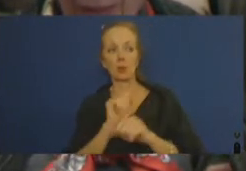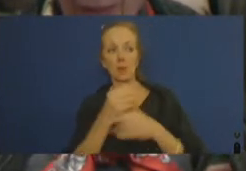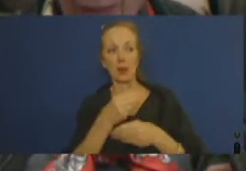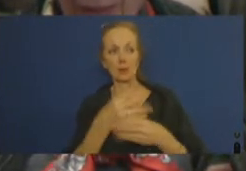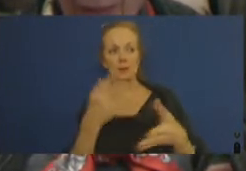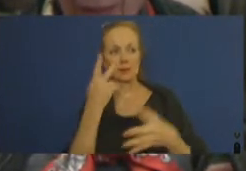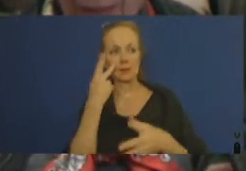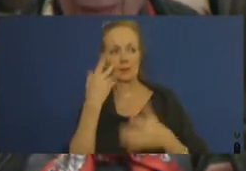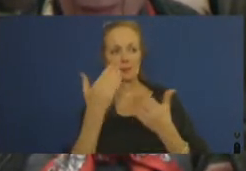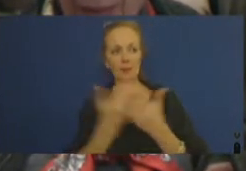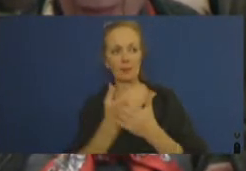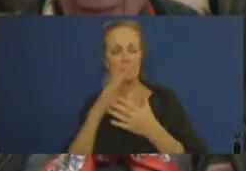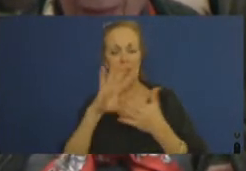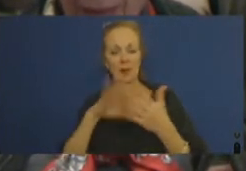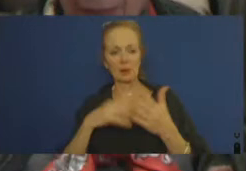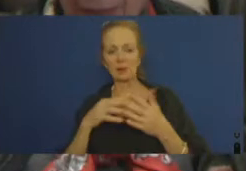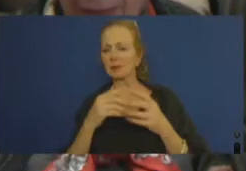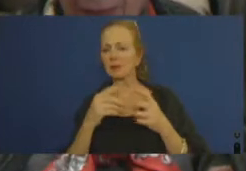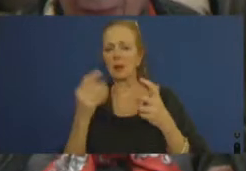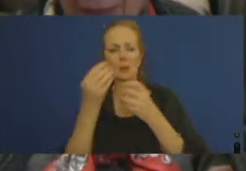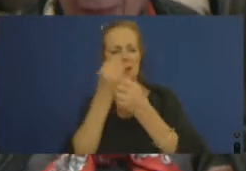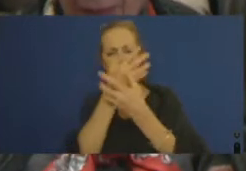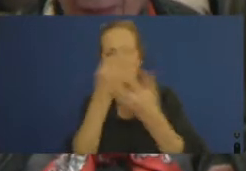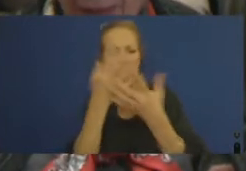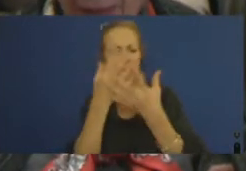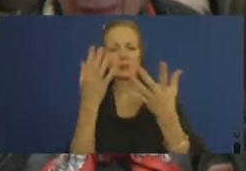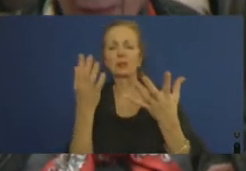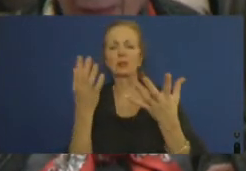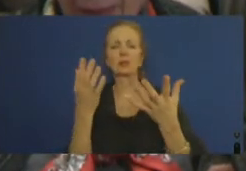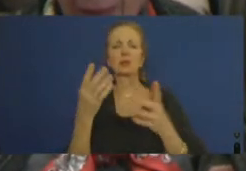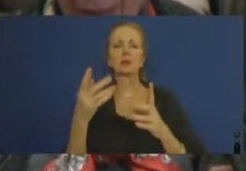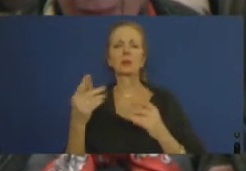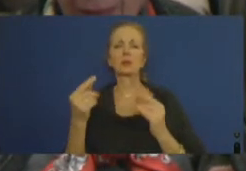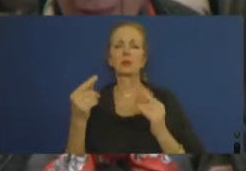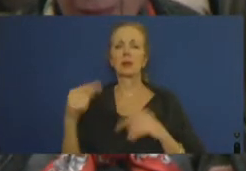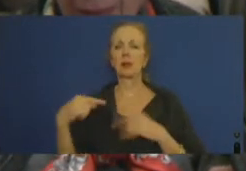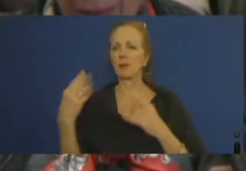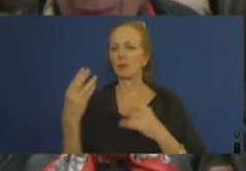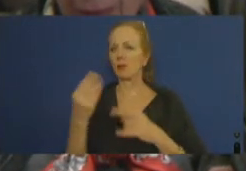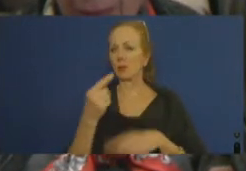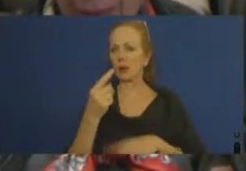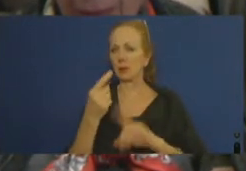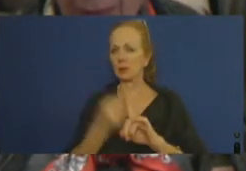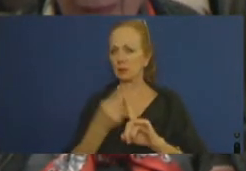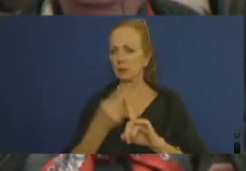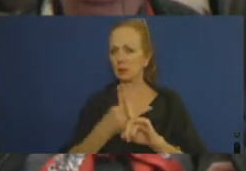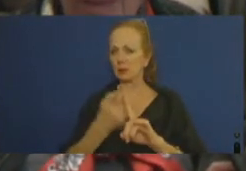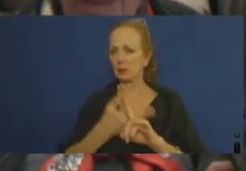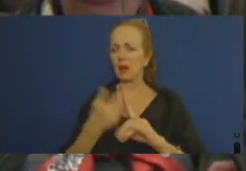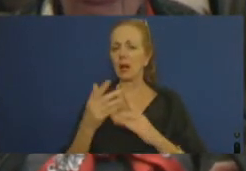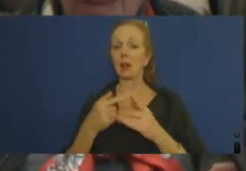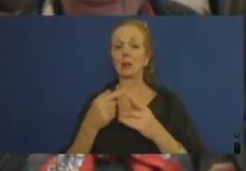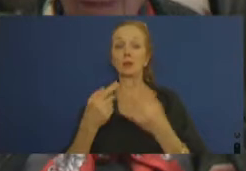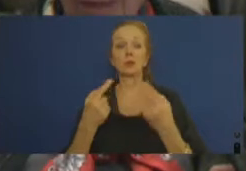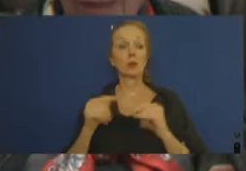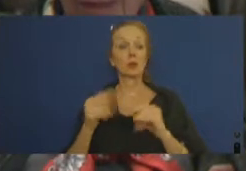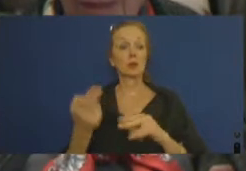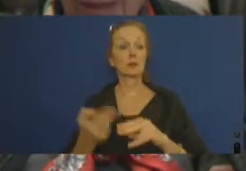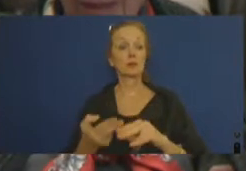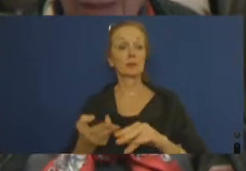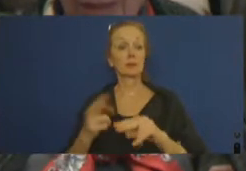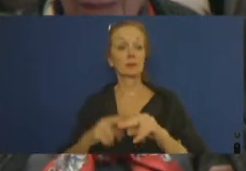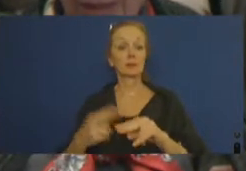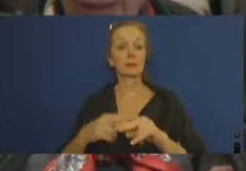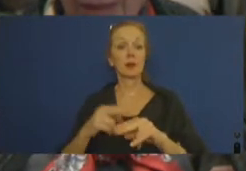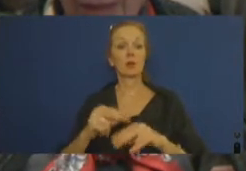schedules. There's so much information that we've done over the last few months trying to increase the north flow, south